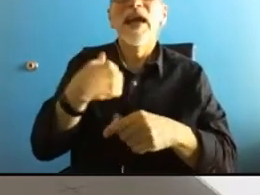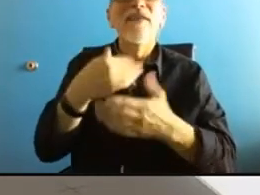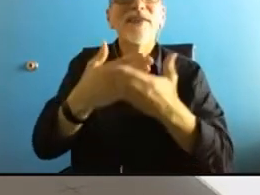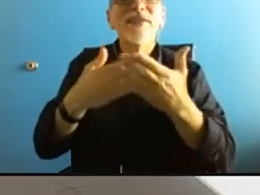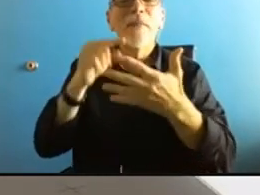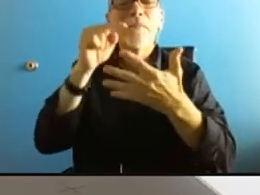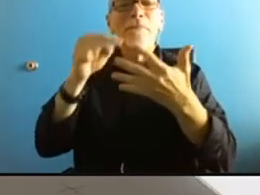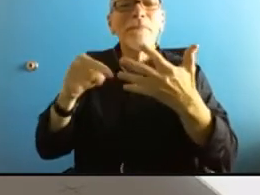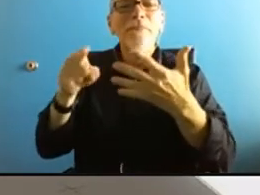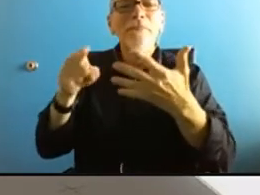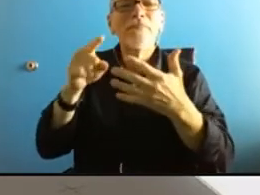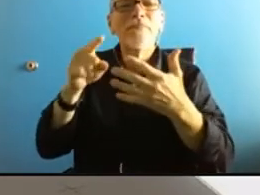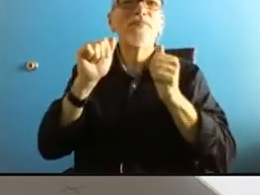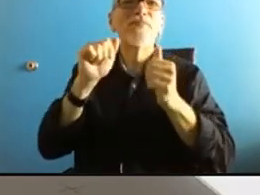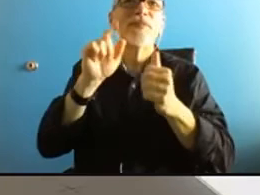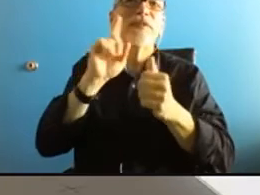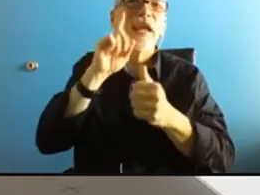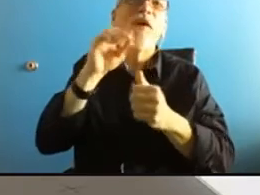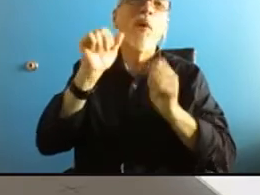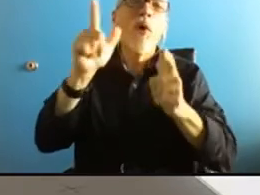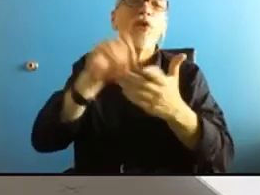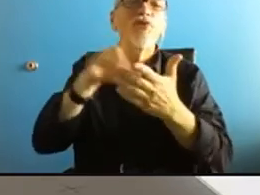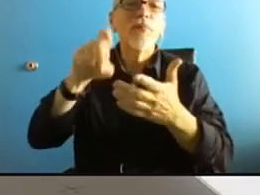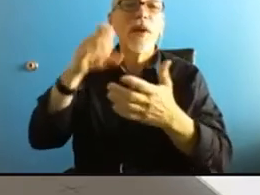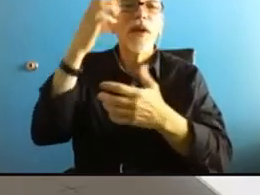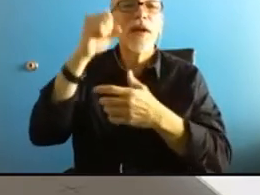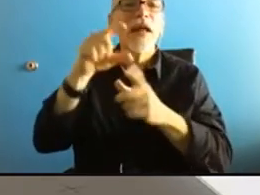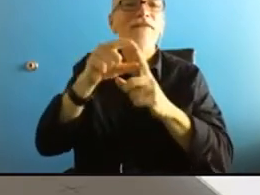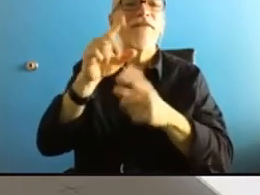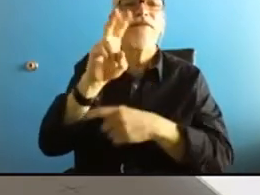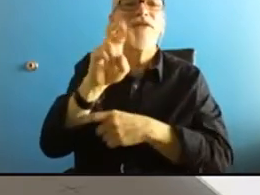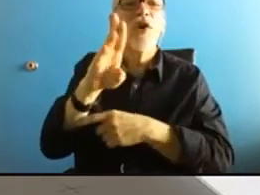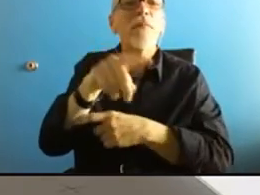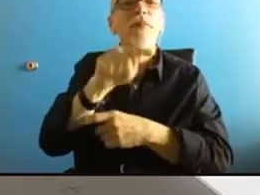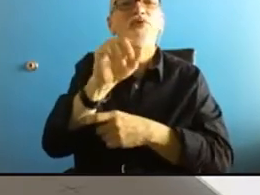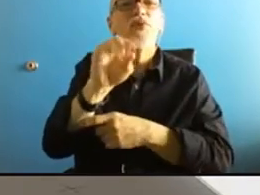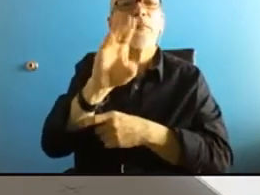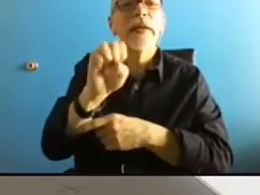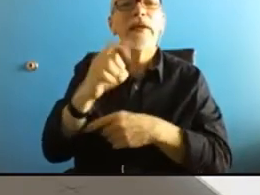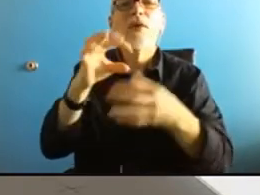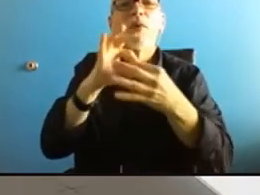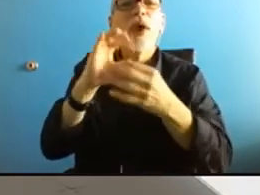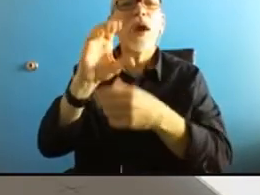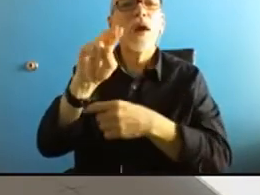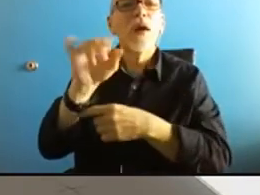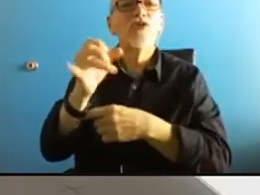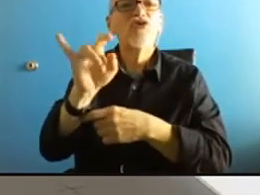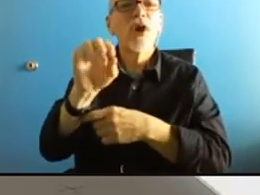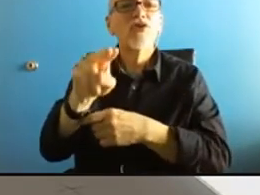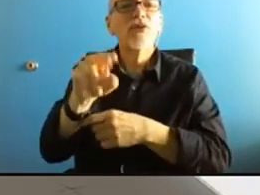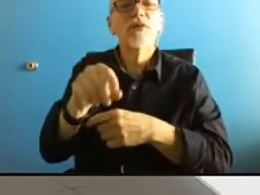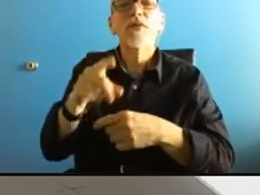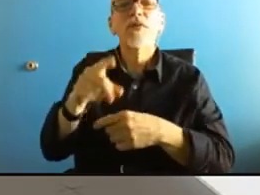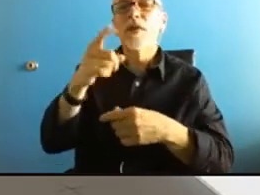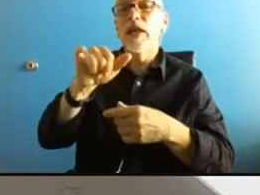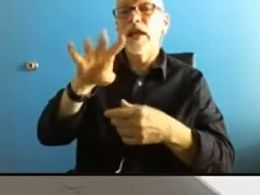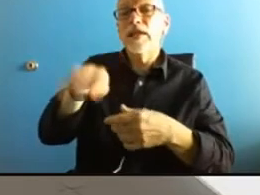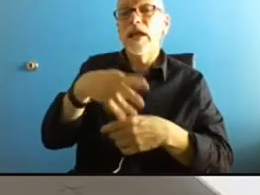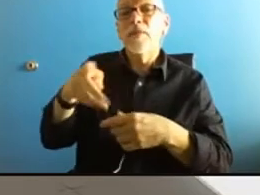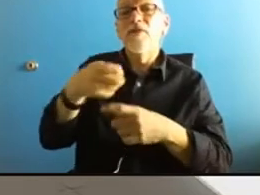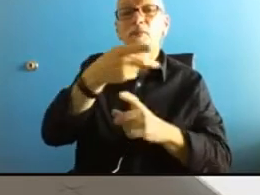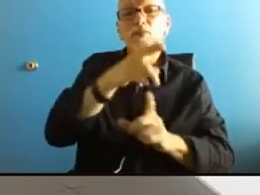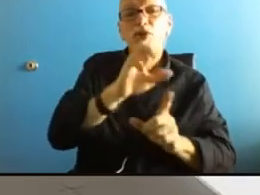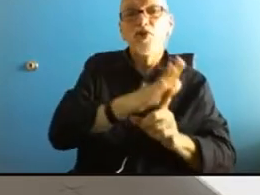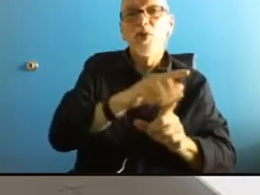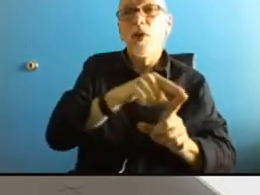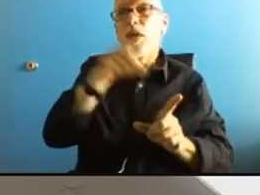all students really need to memorize, like the verb to be, coordinating conjunctions. So another table grid thing, as far as taking it from preschool to high